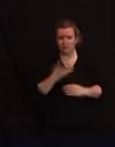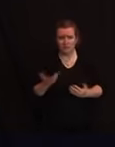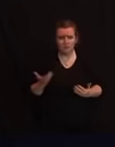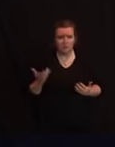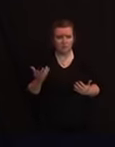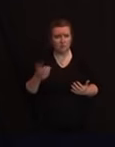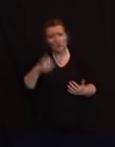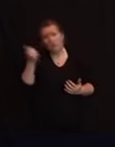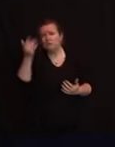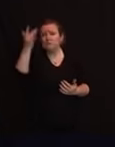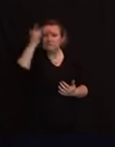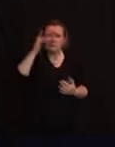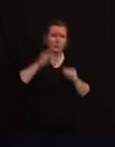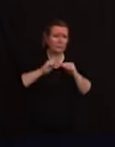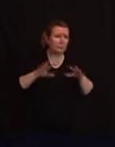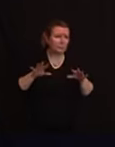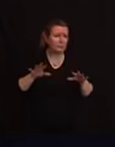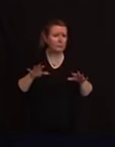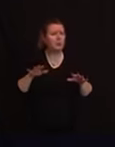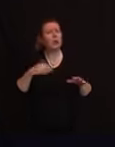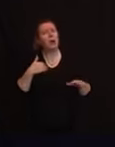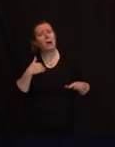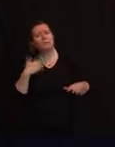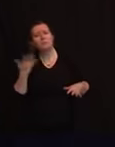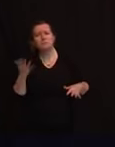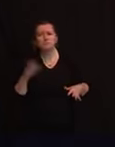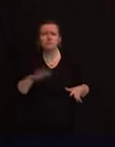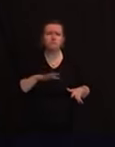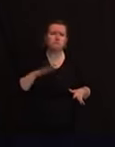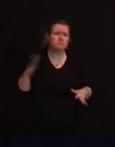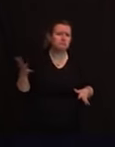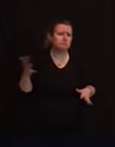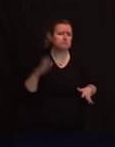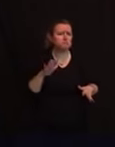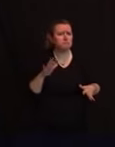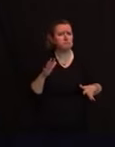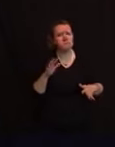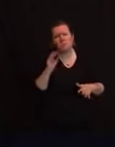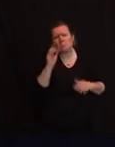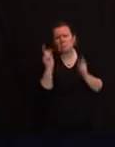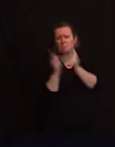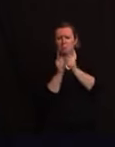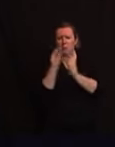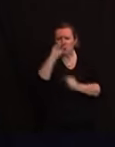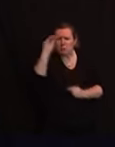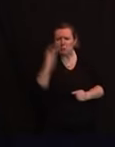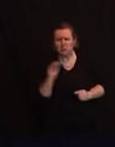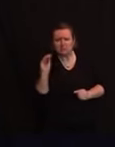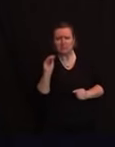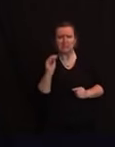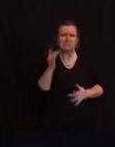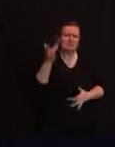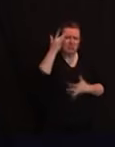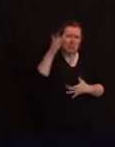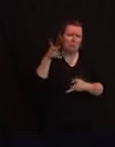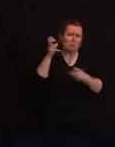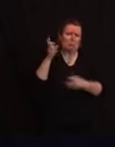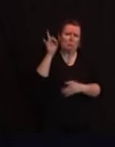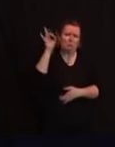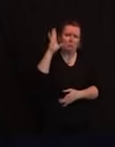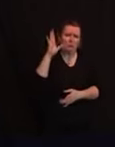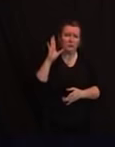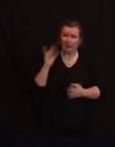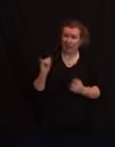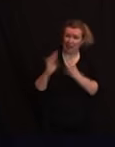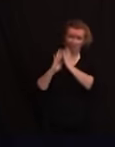seen certainly have a percentage that don't do well at all, as you know, but the amount of people coming into the